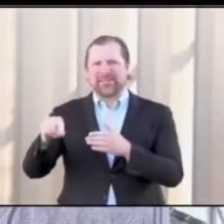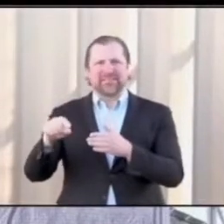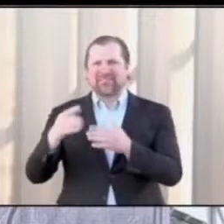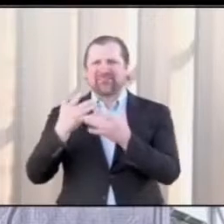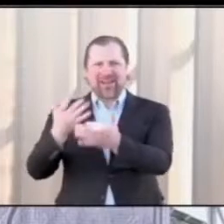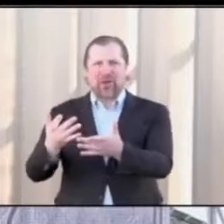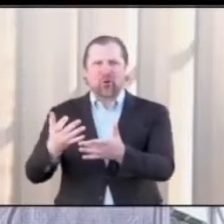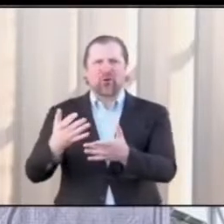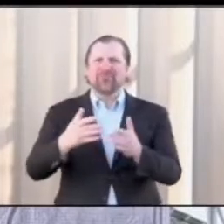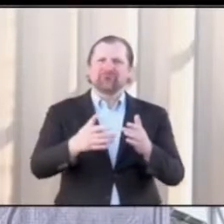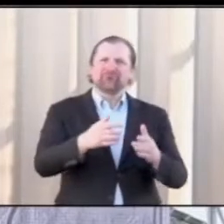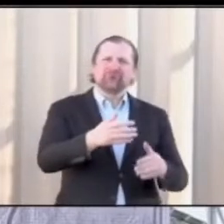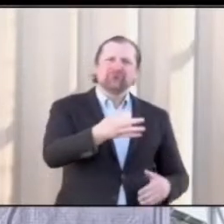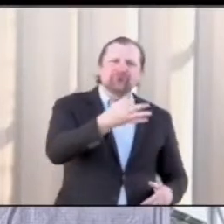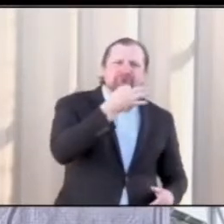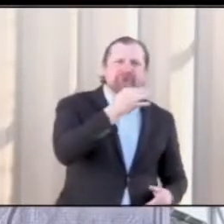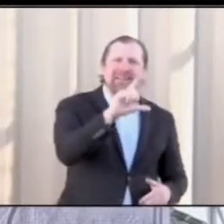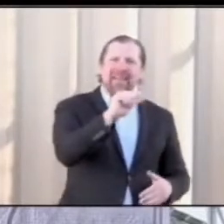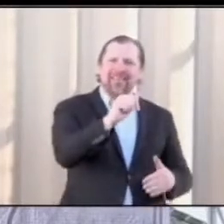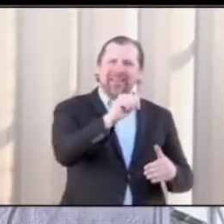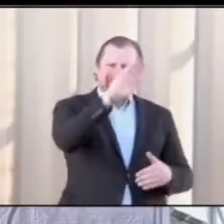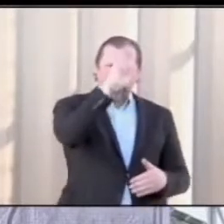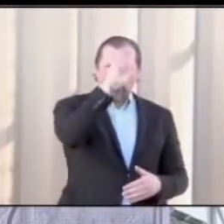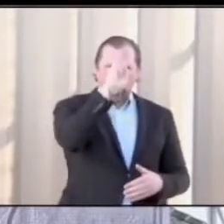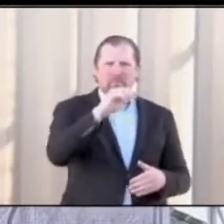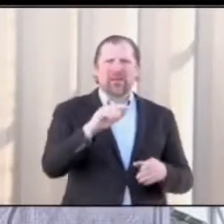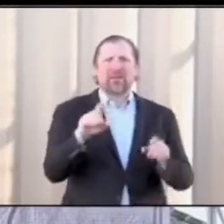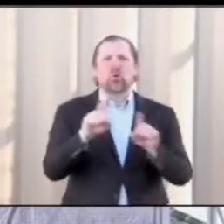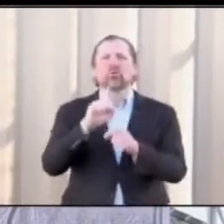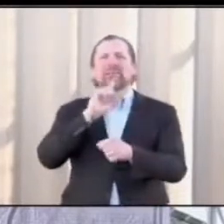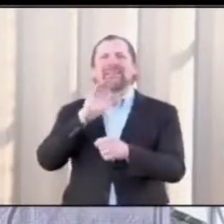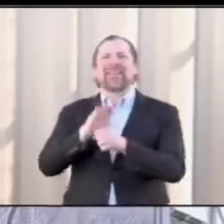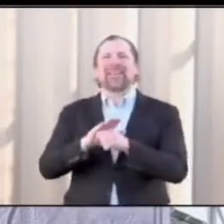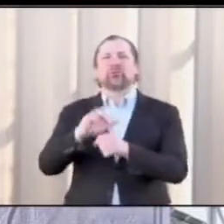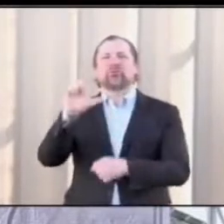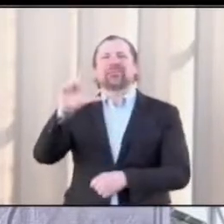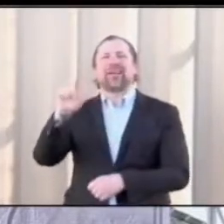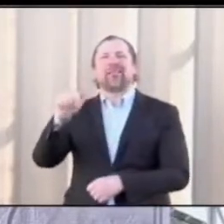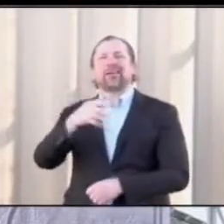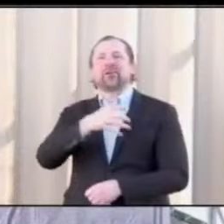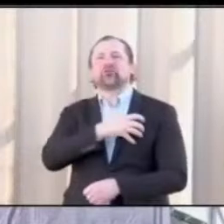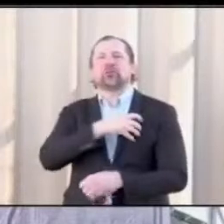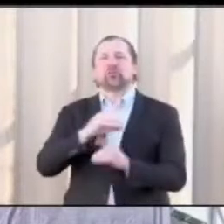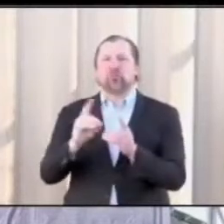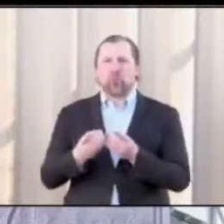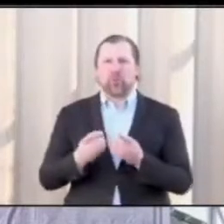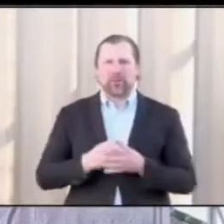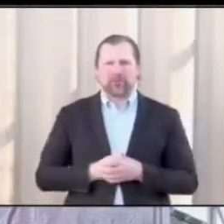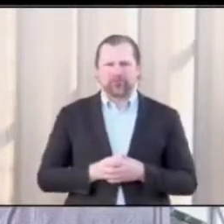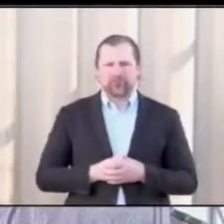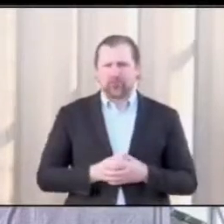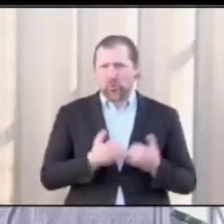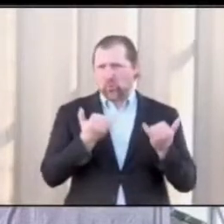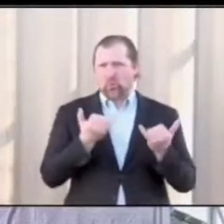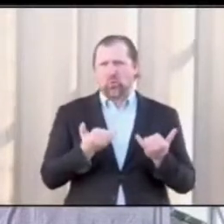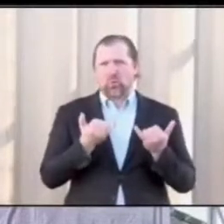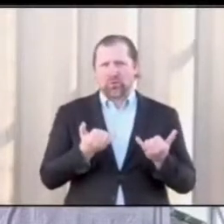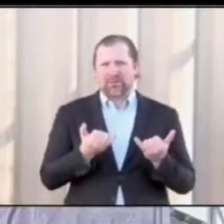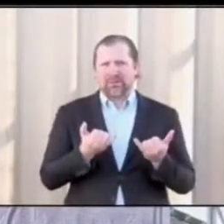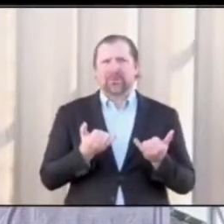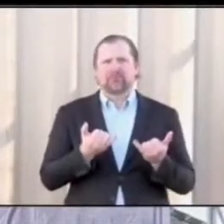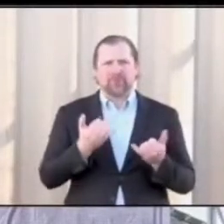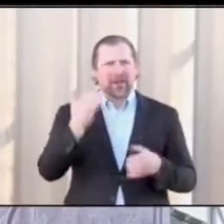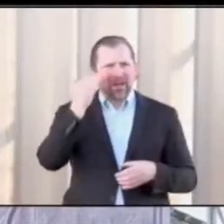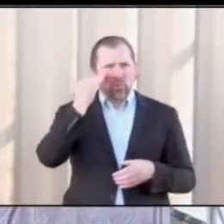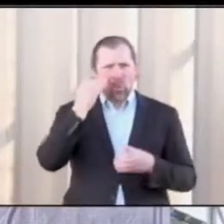Angeles County Fire, and the dedication of Los Angeles County Sheriff's Department. Currently, I know